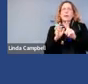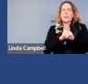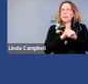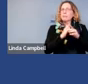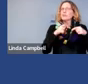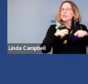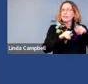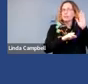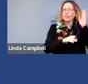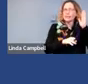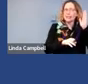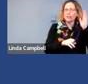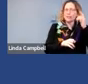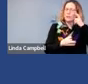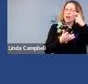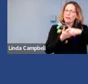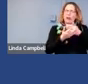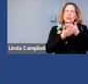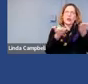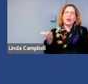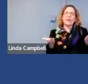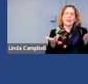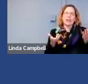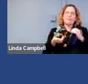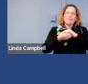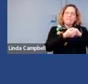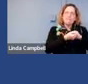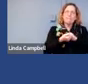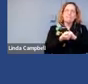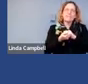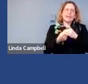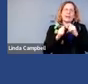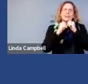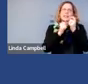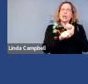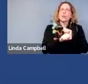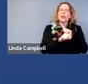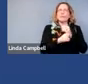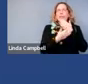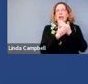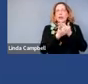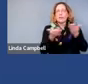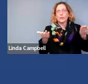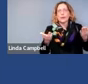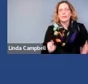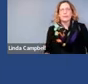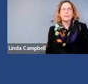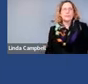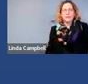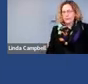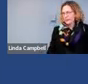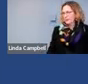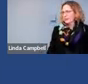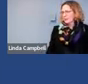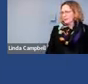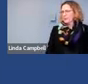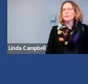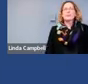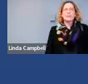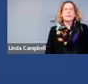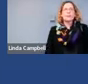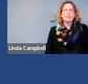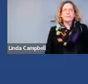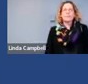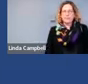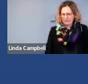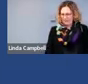they do. And as you continue watching the presentation, please do keep an eye out for their names because they will come up again as well. So thank you for